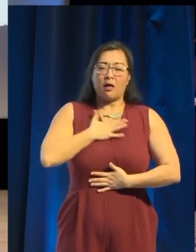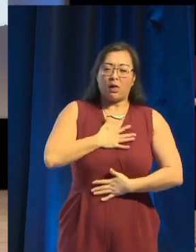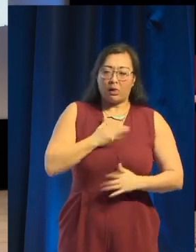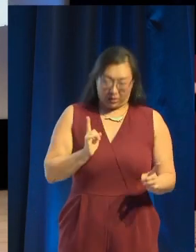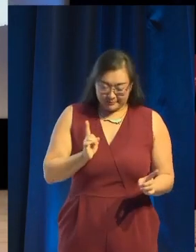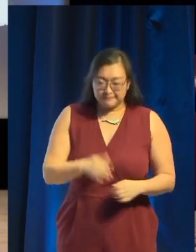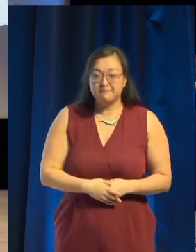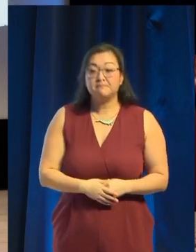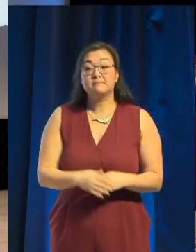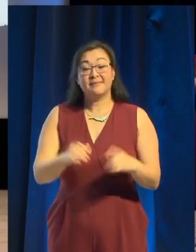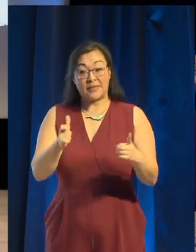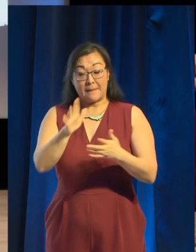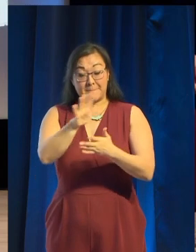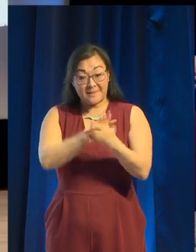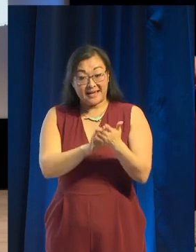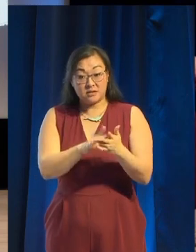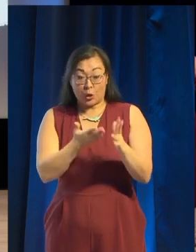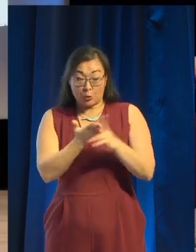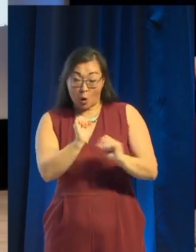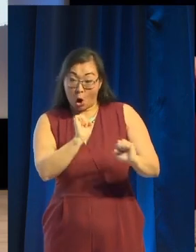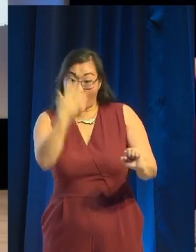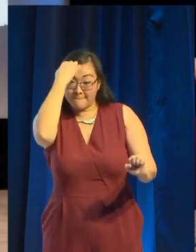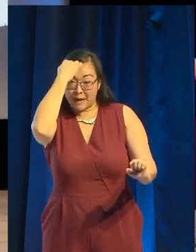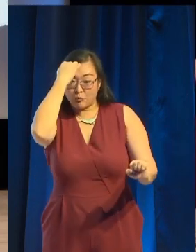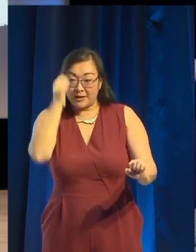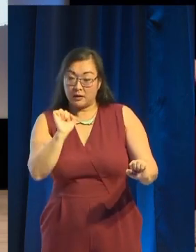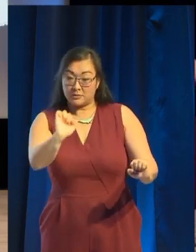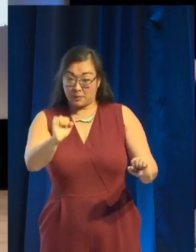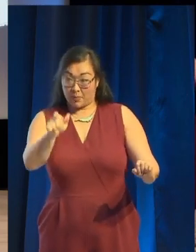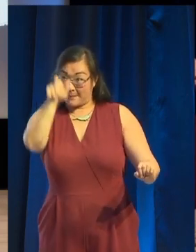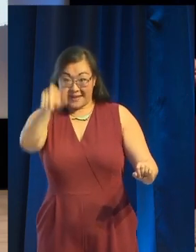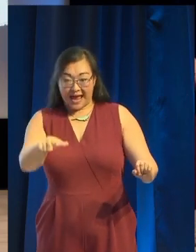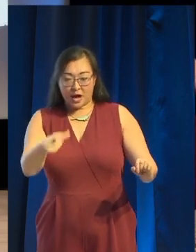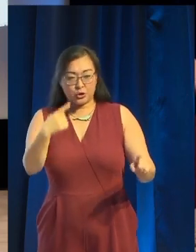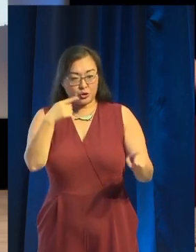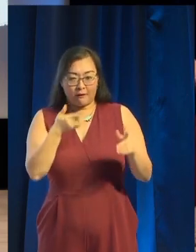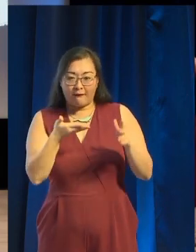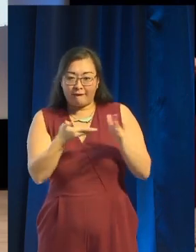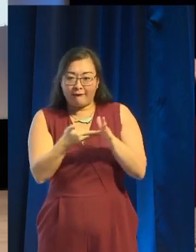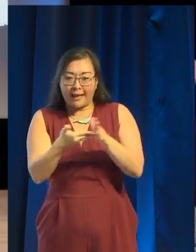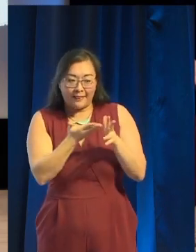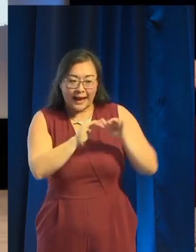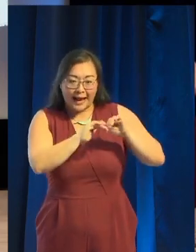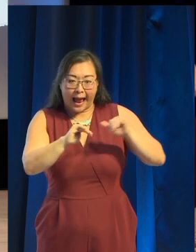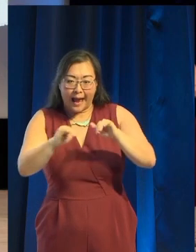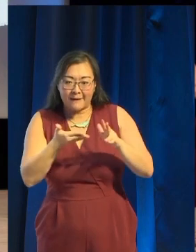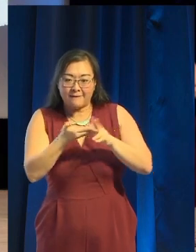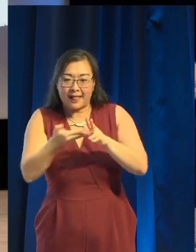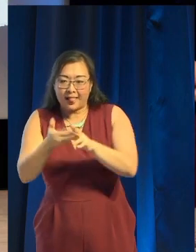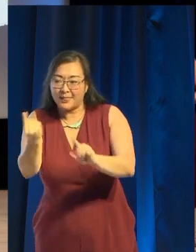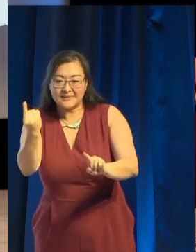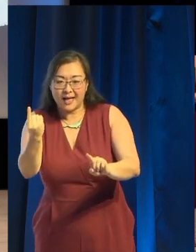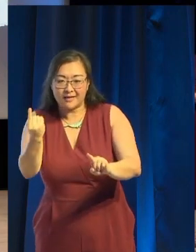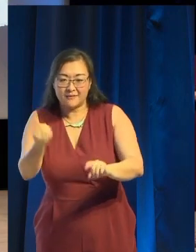gaps on the text to make the adventure own. And if you know Umberto Eco,